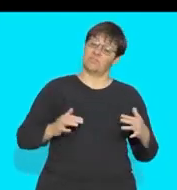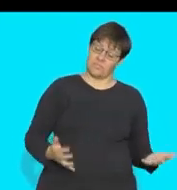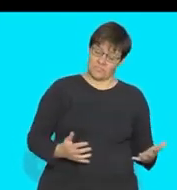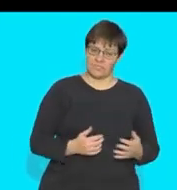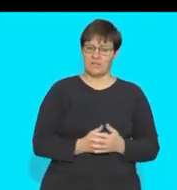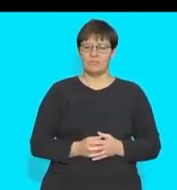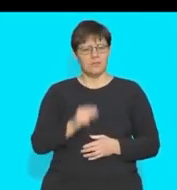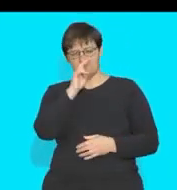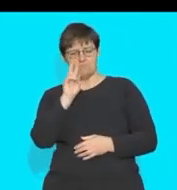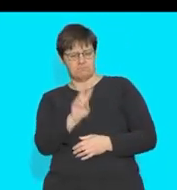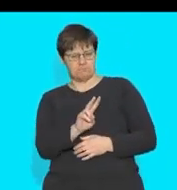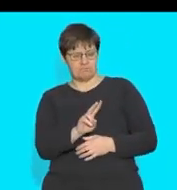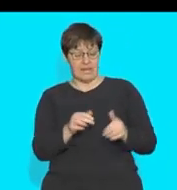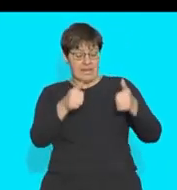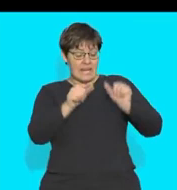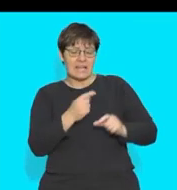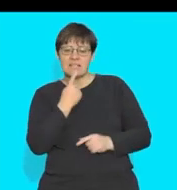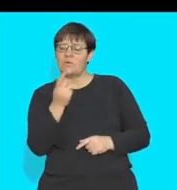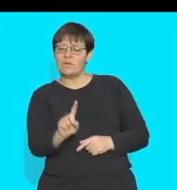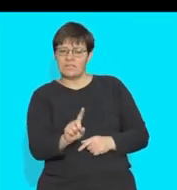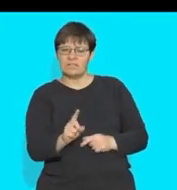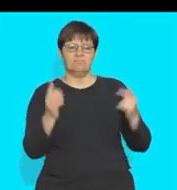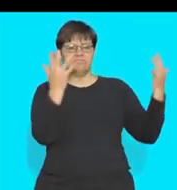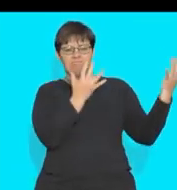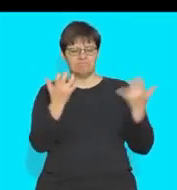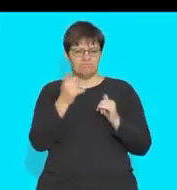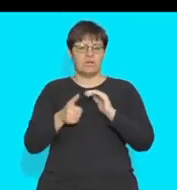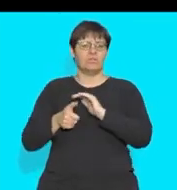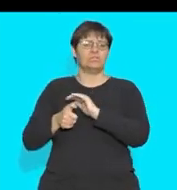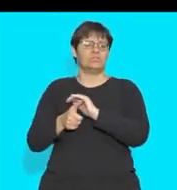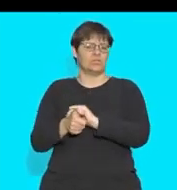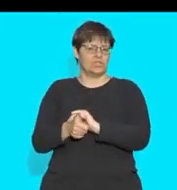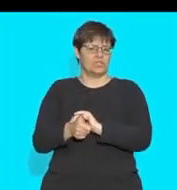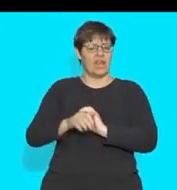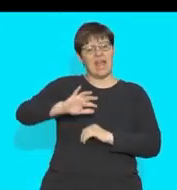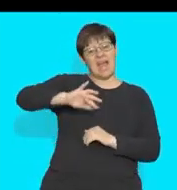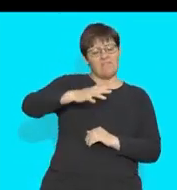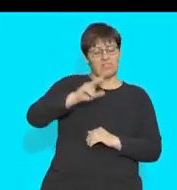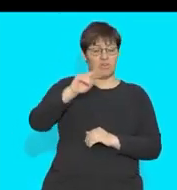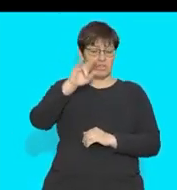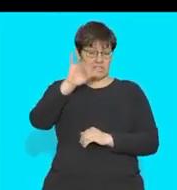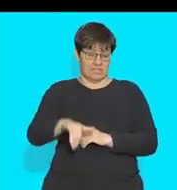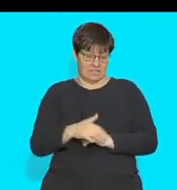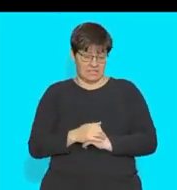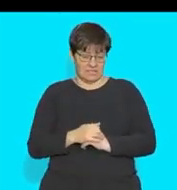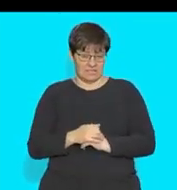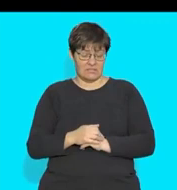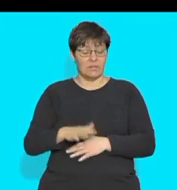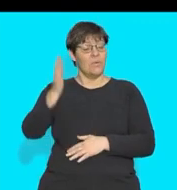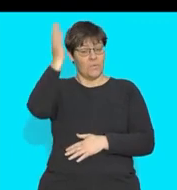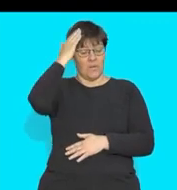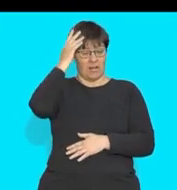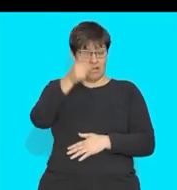So now let's look. The next one says calculate the tortoise's average velocity, and we